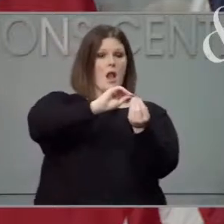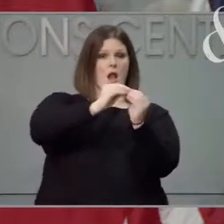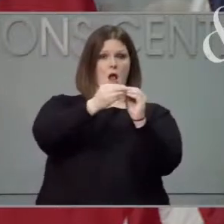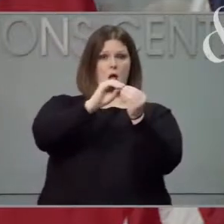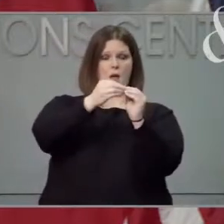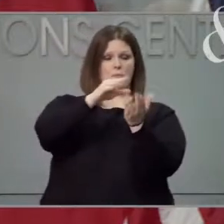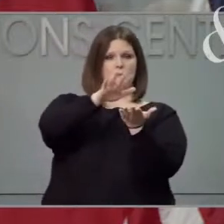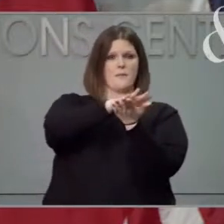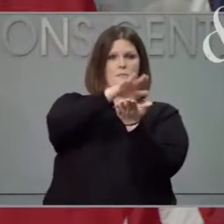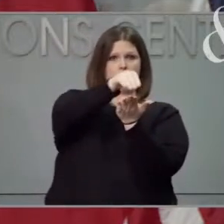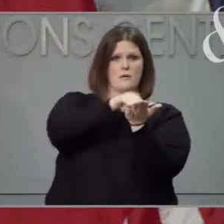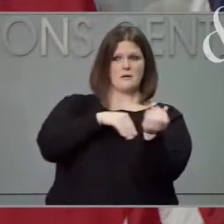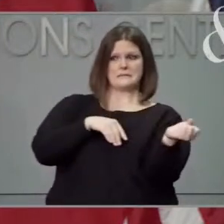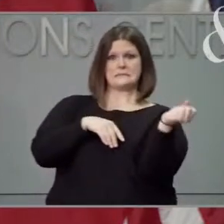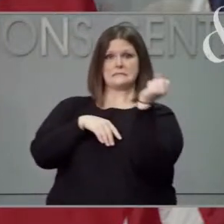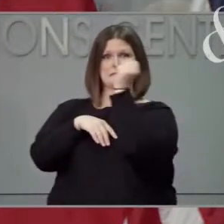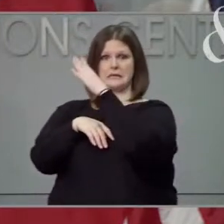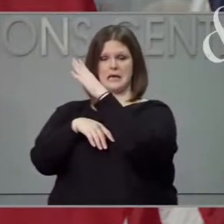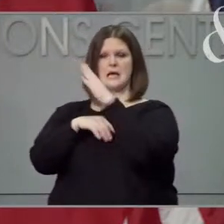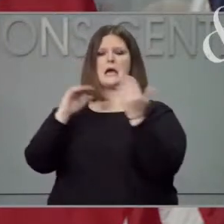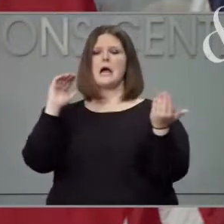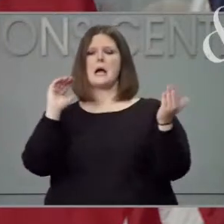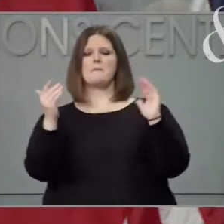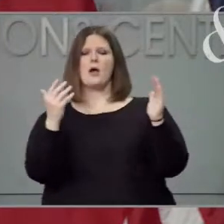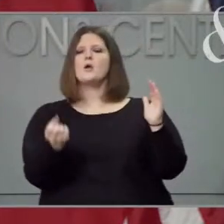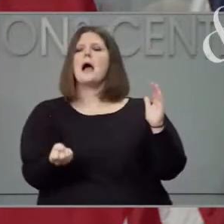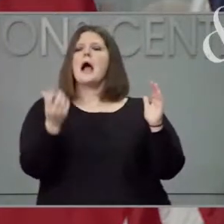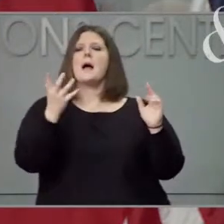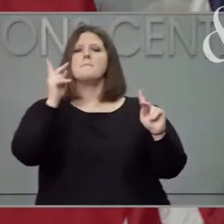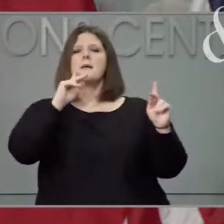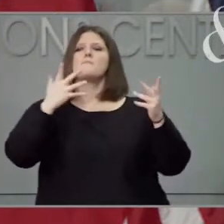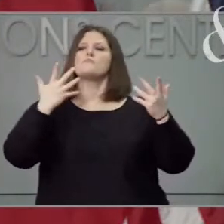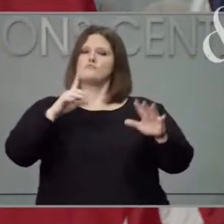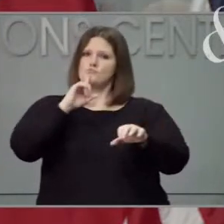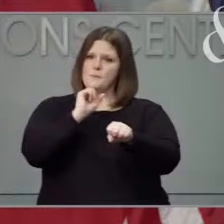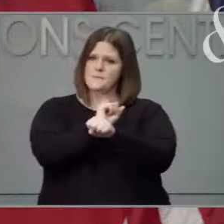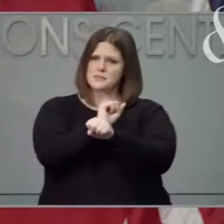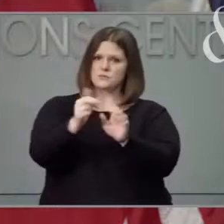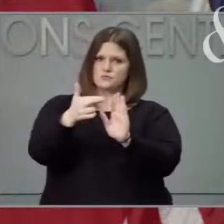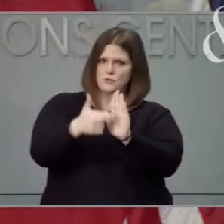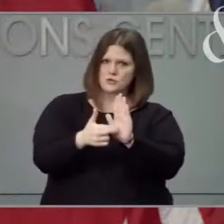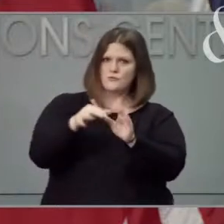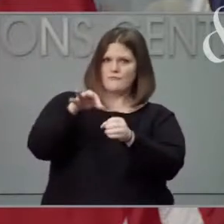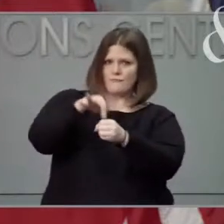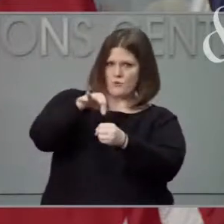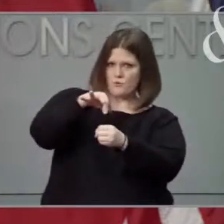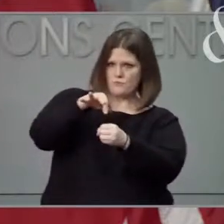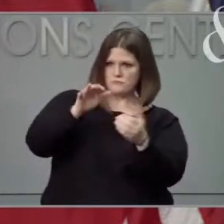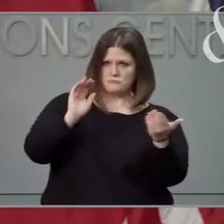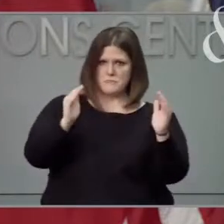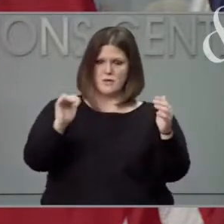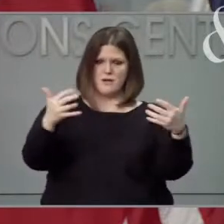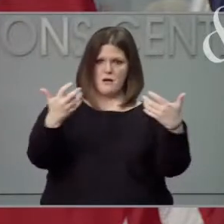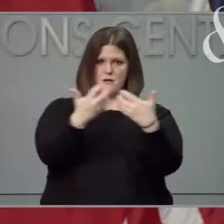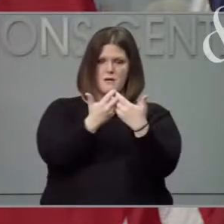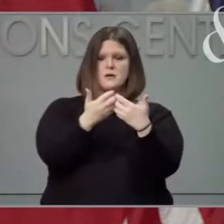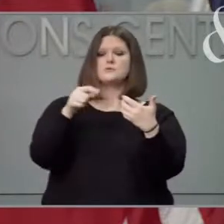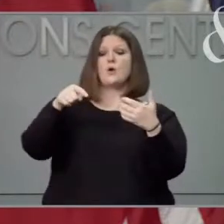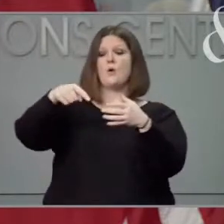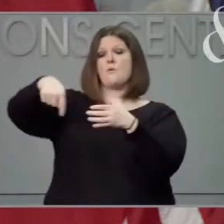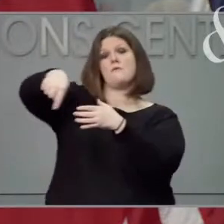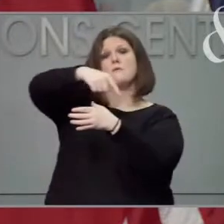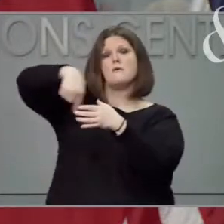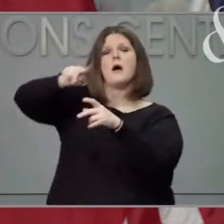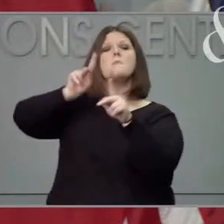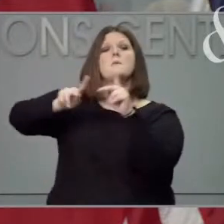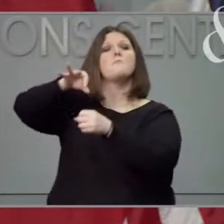of registered voters in our state. So that's what 74% represents, is how many of our registered voters